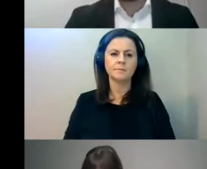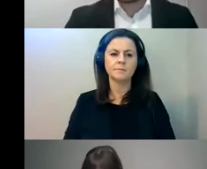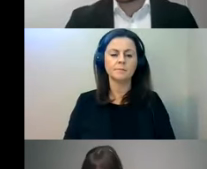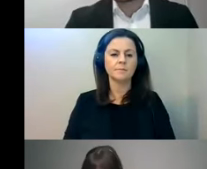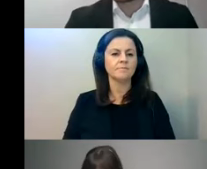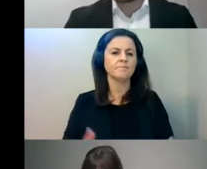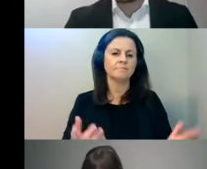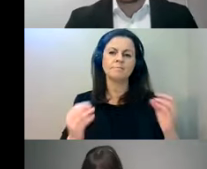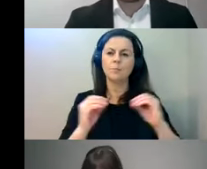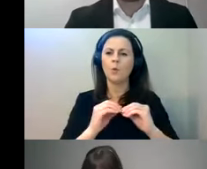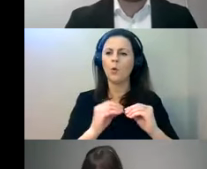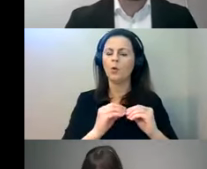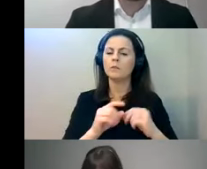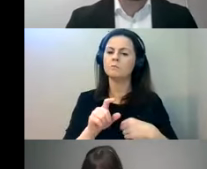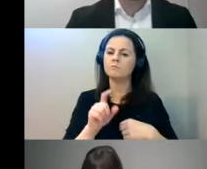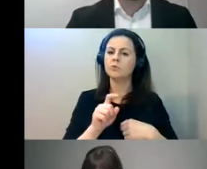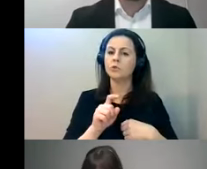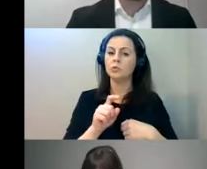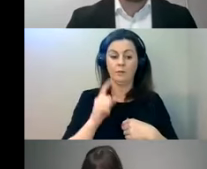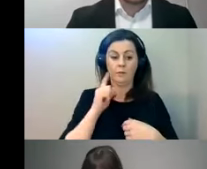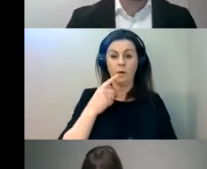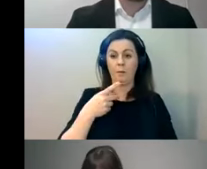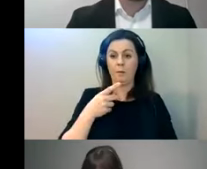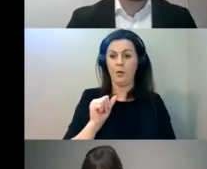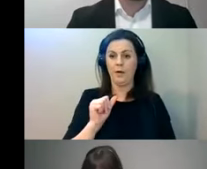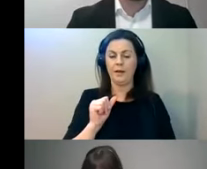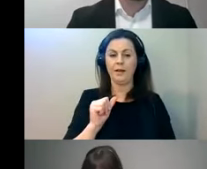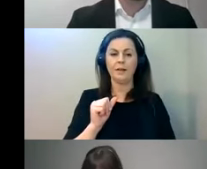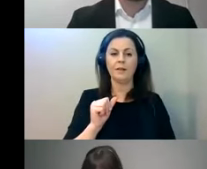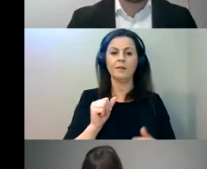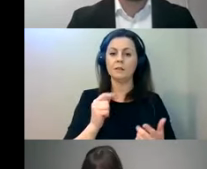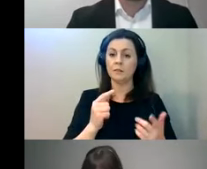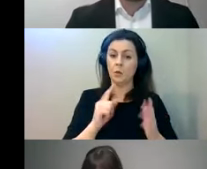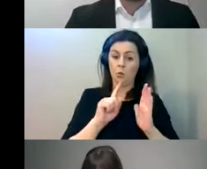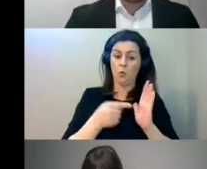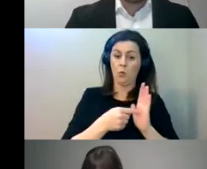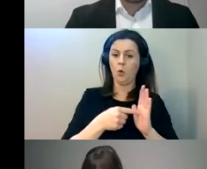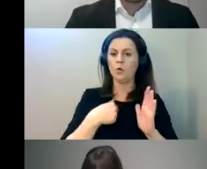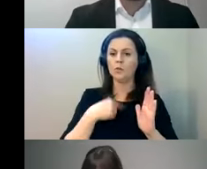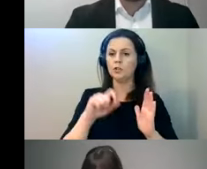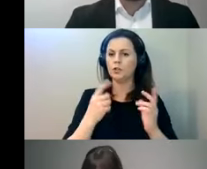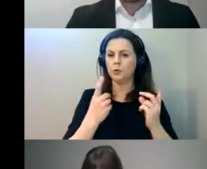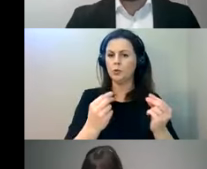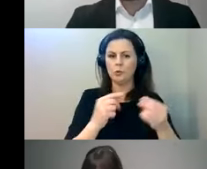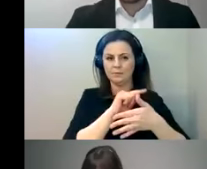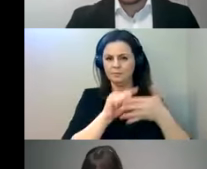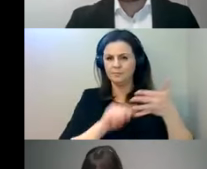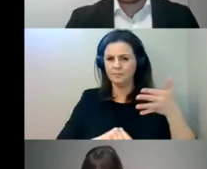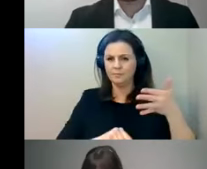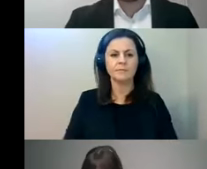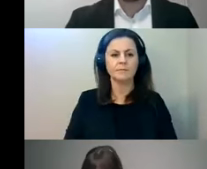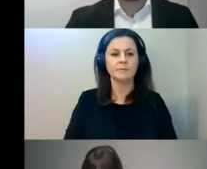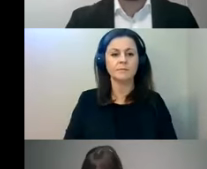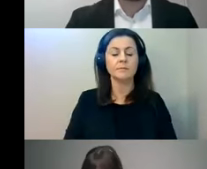These are some more dues for the attorneys in acting in their role as POA. They're required